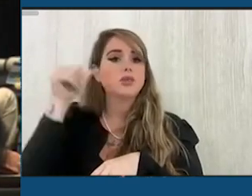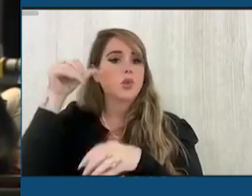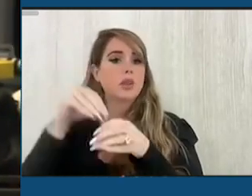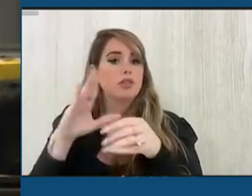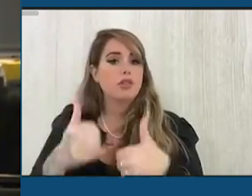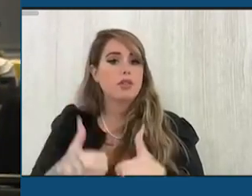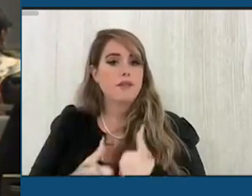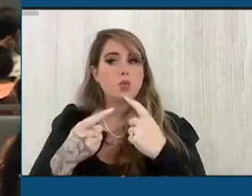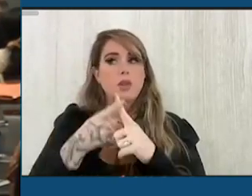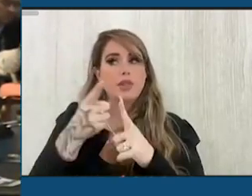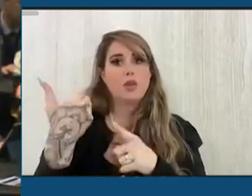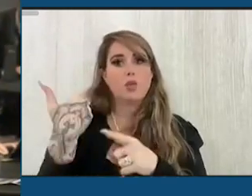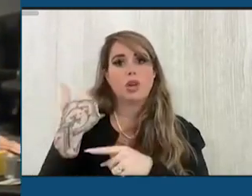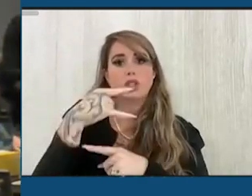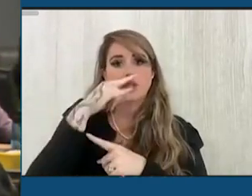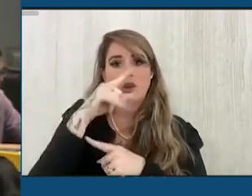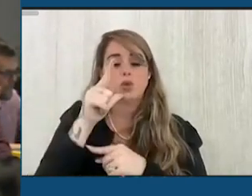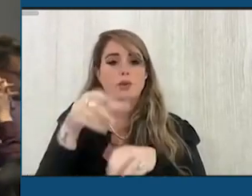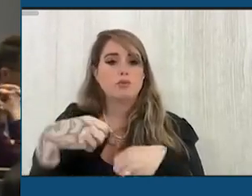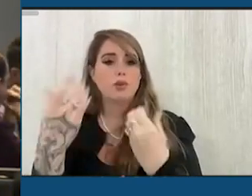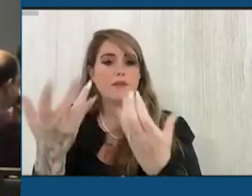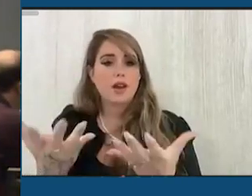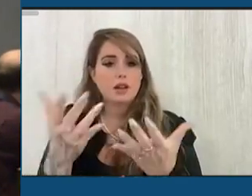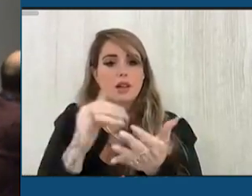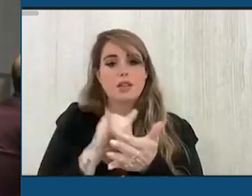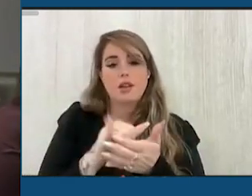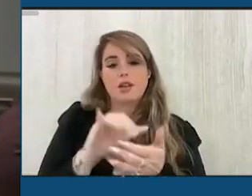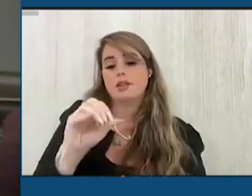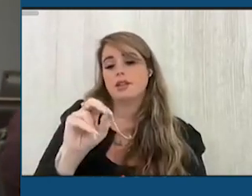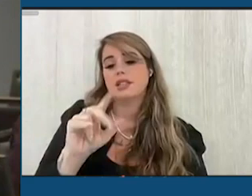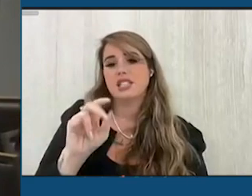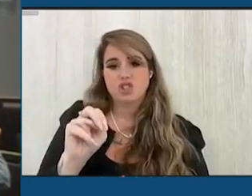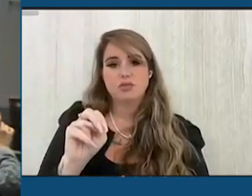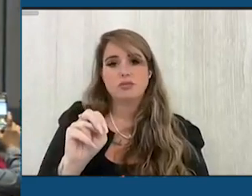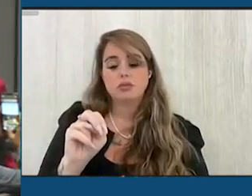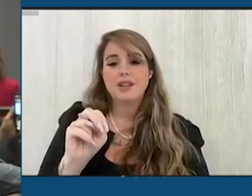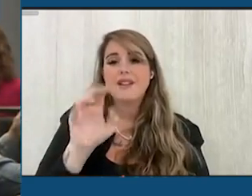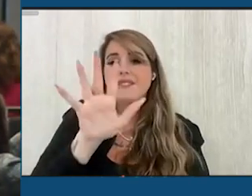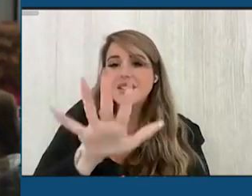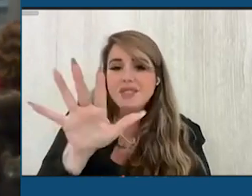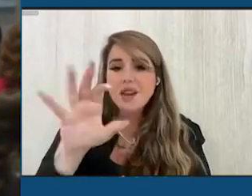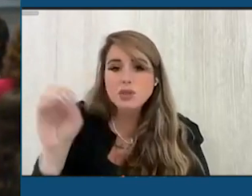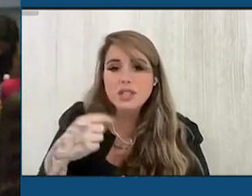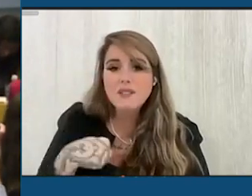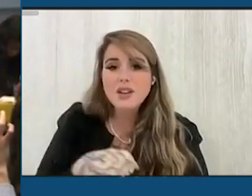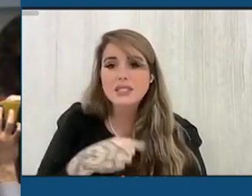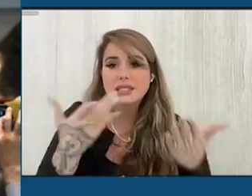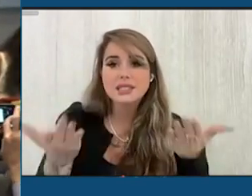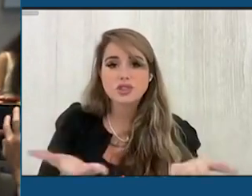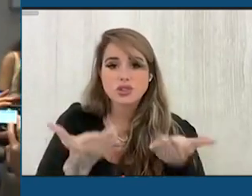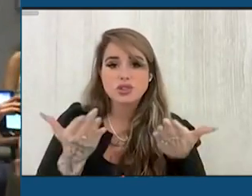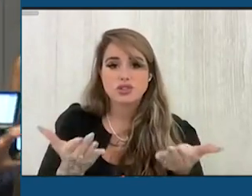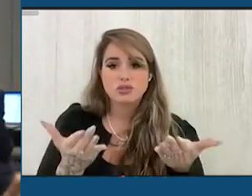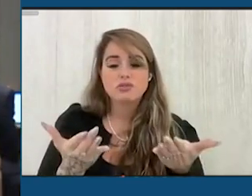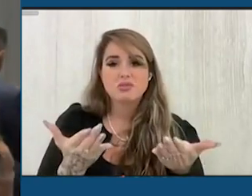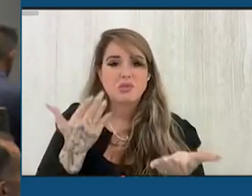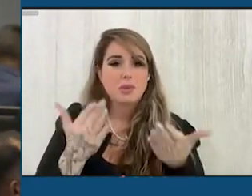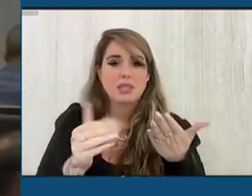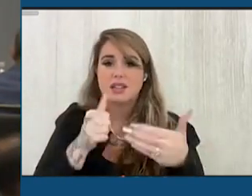child who provided those conditions. 55% of us in this room likely didn't have someone like